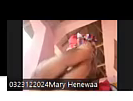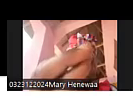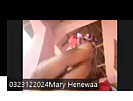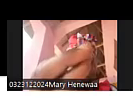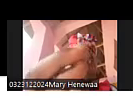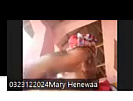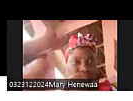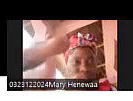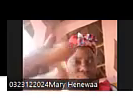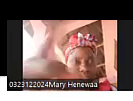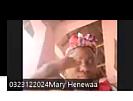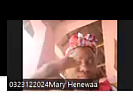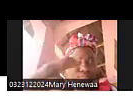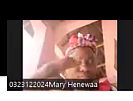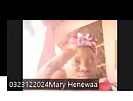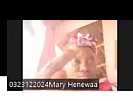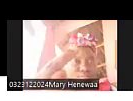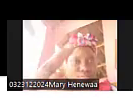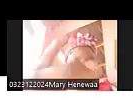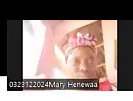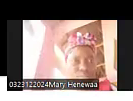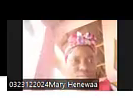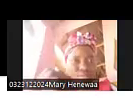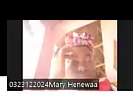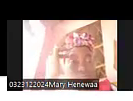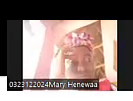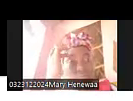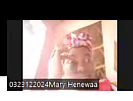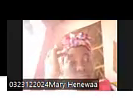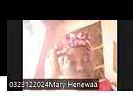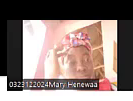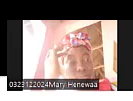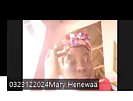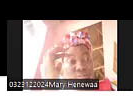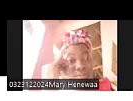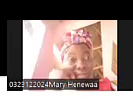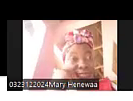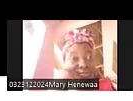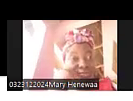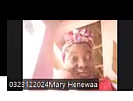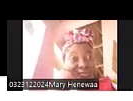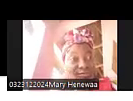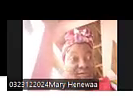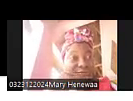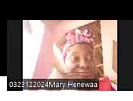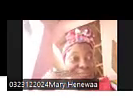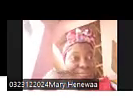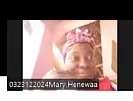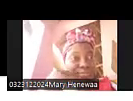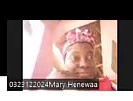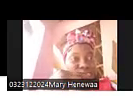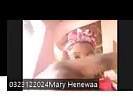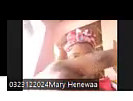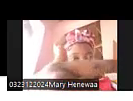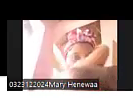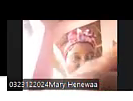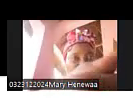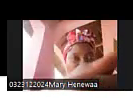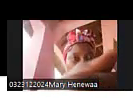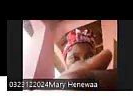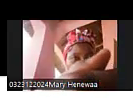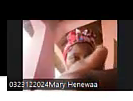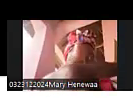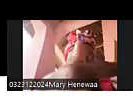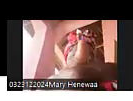quickly, then we jump to the new set. Jane for Ghana,